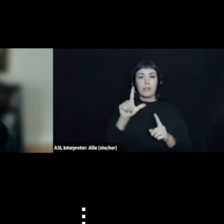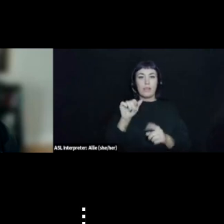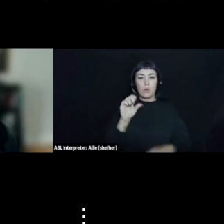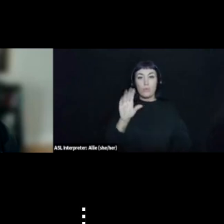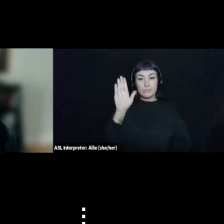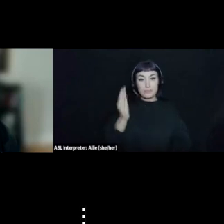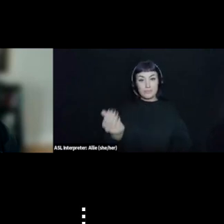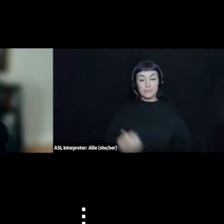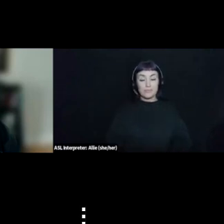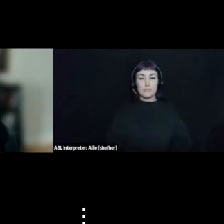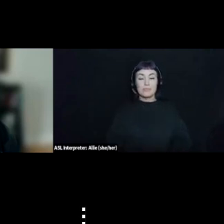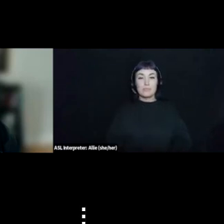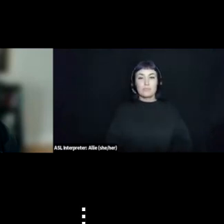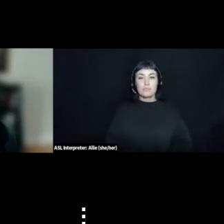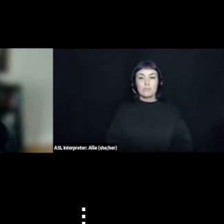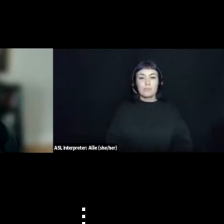raised. Hi,